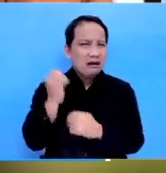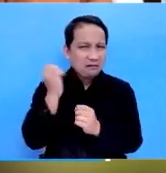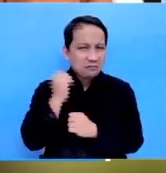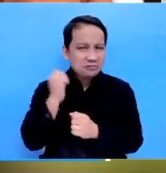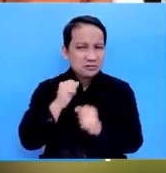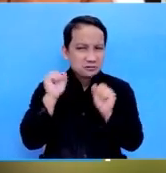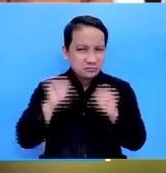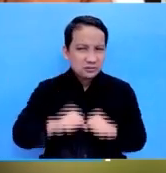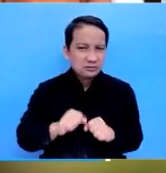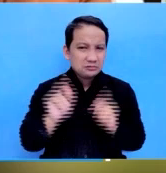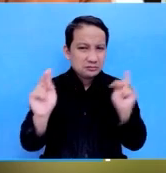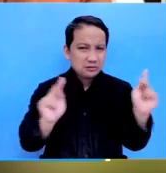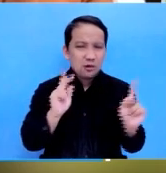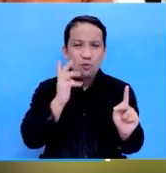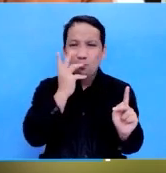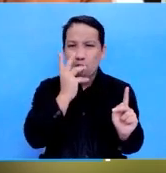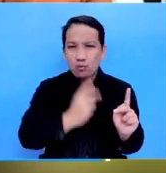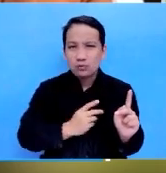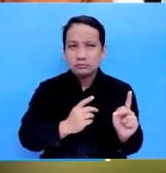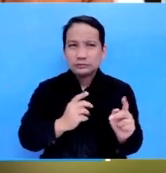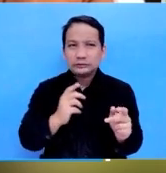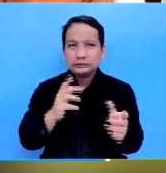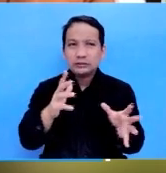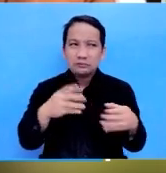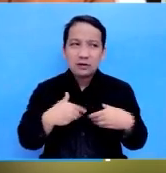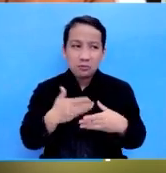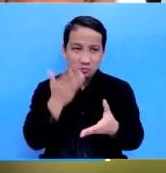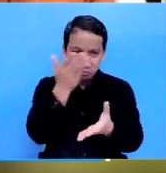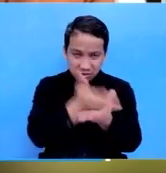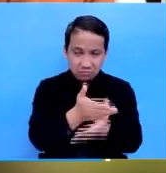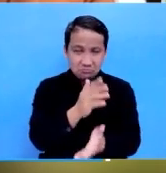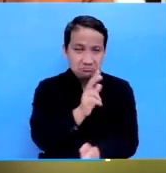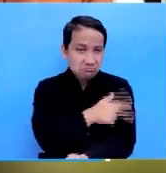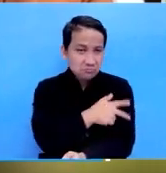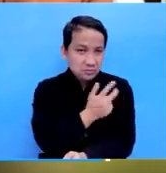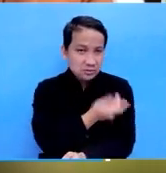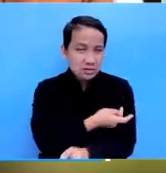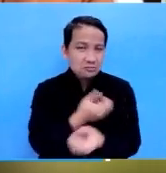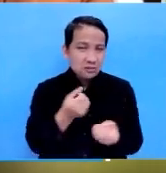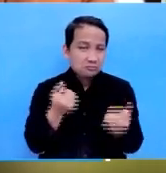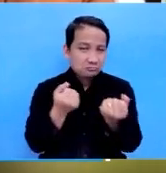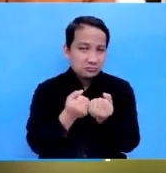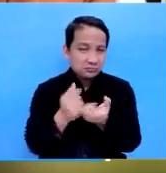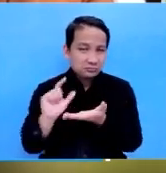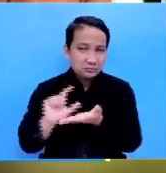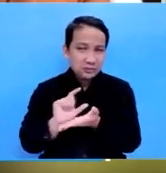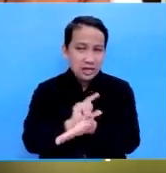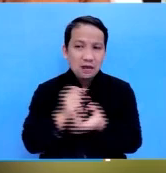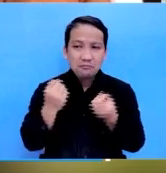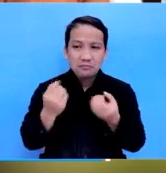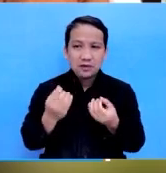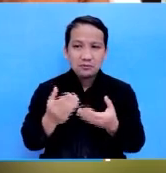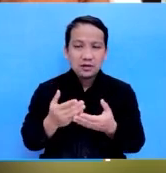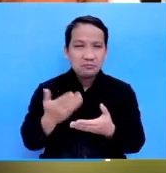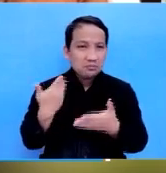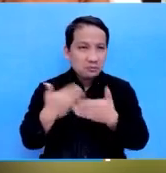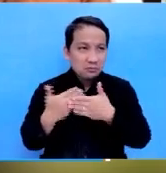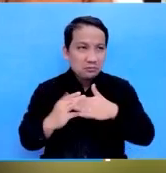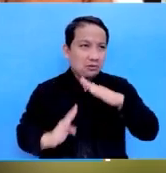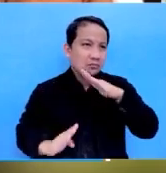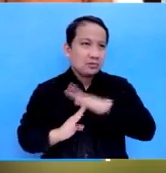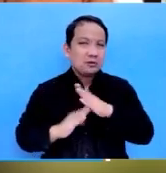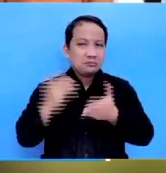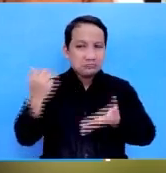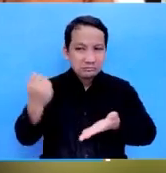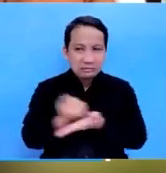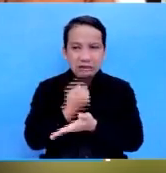tayong mga kababayan who will take the first booster shots kasi marami tayong supplies ng vaccines na baka mag-expire na lang, sayang naman,